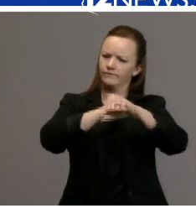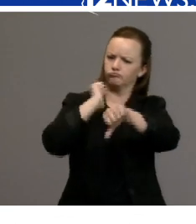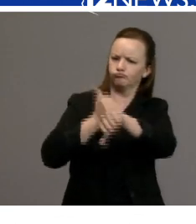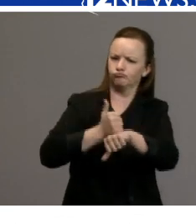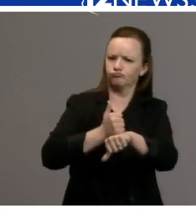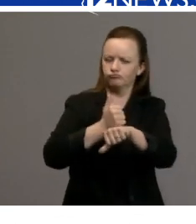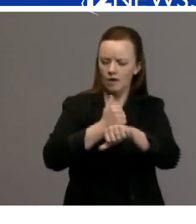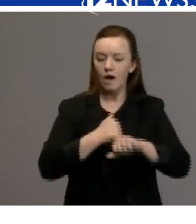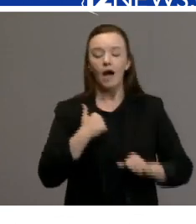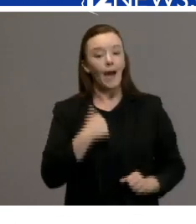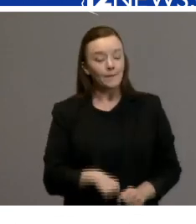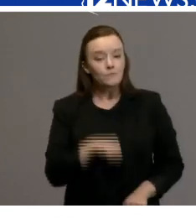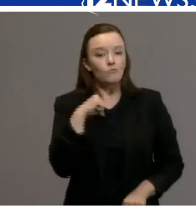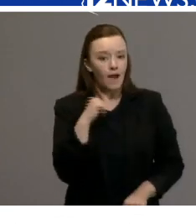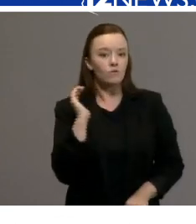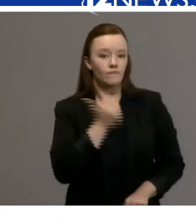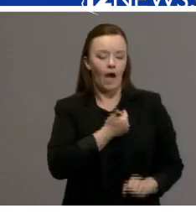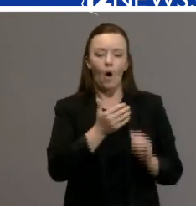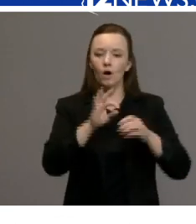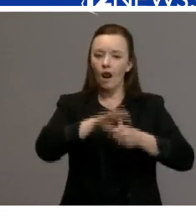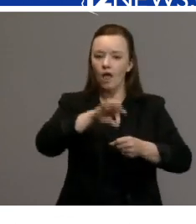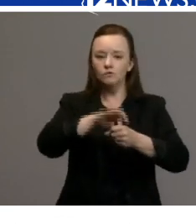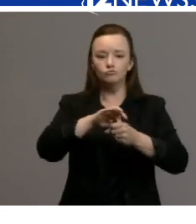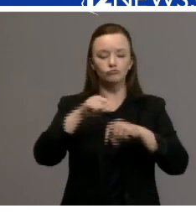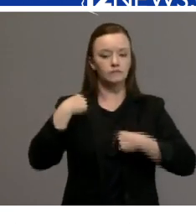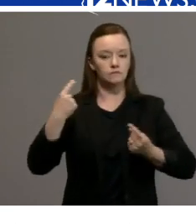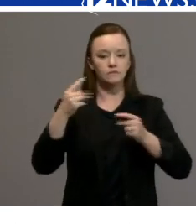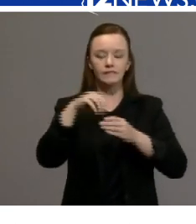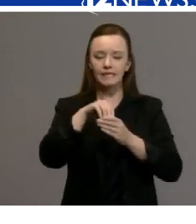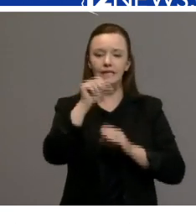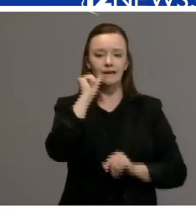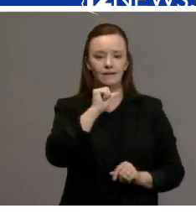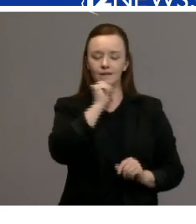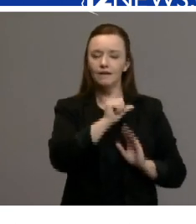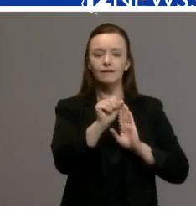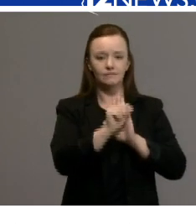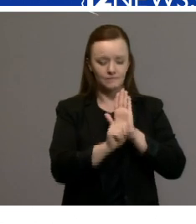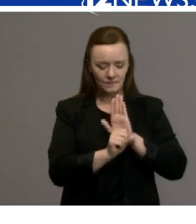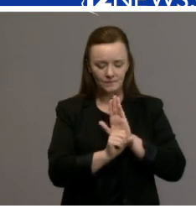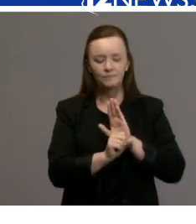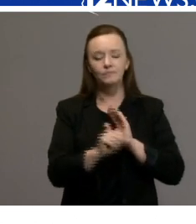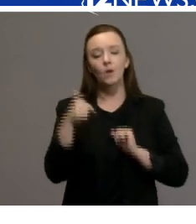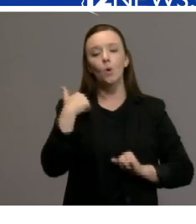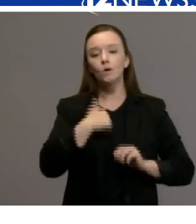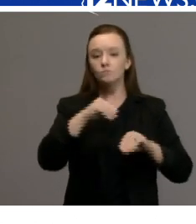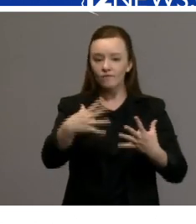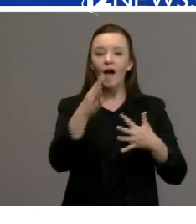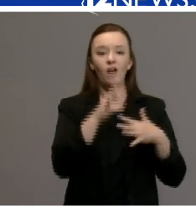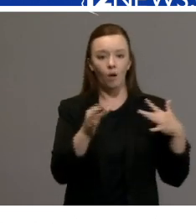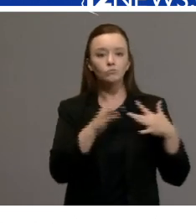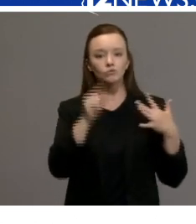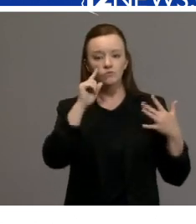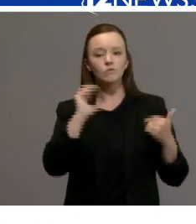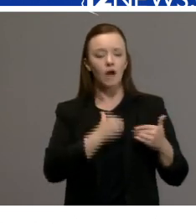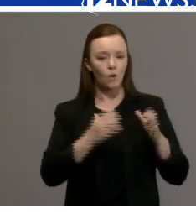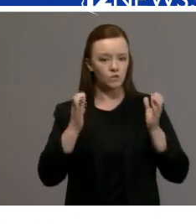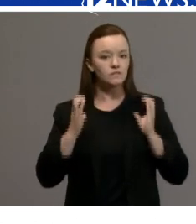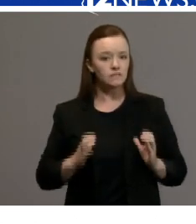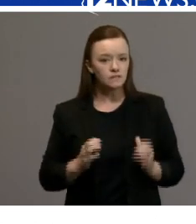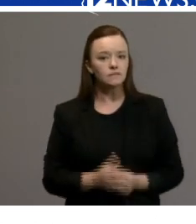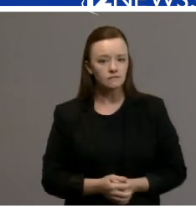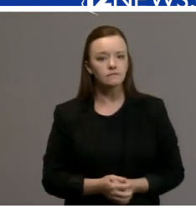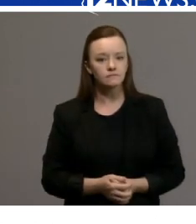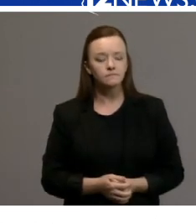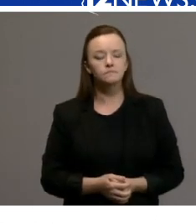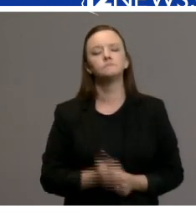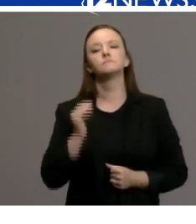to run in the state of Arizona, the options that we provide our citizens in the state. In our state, we're